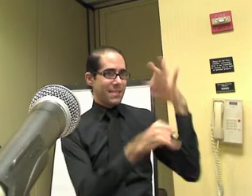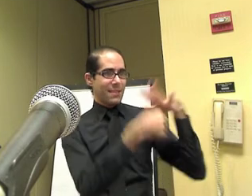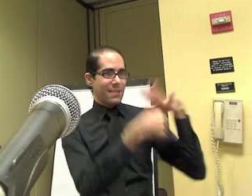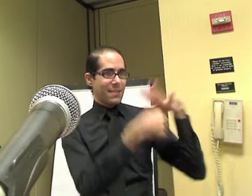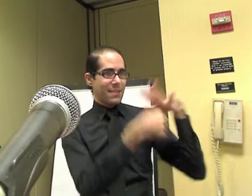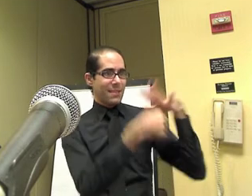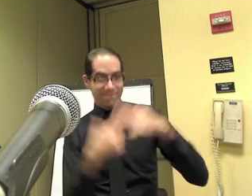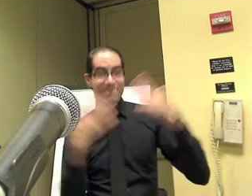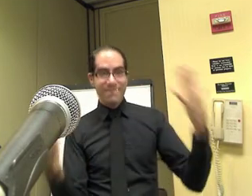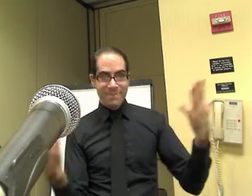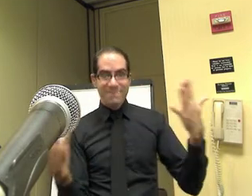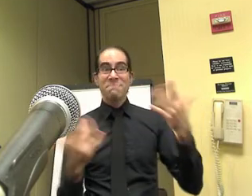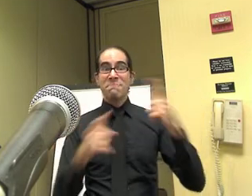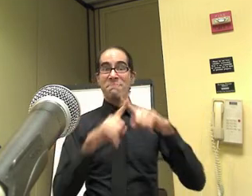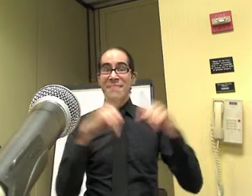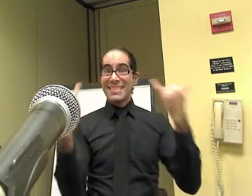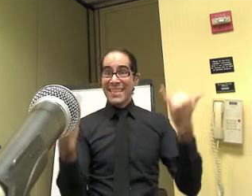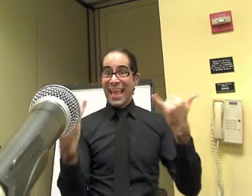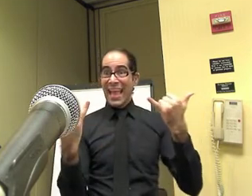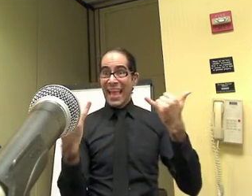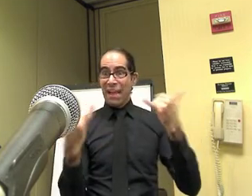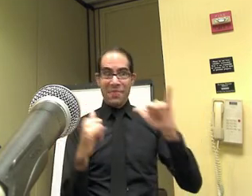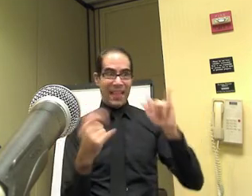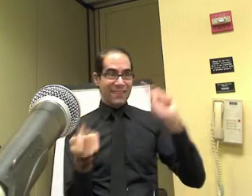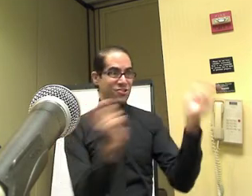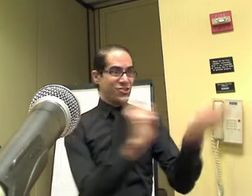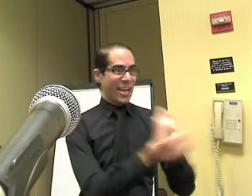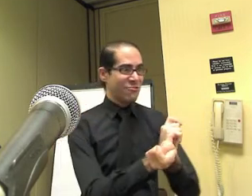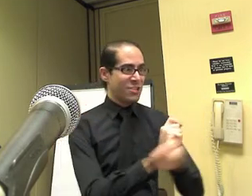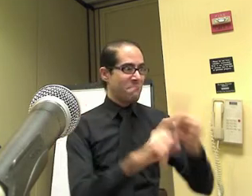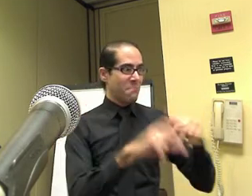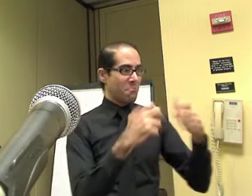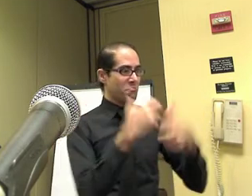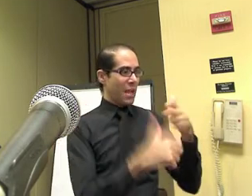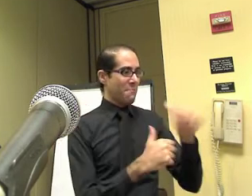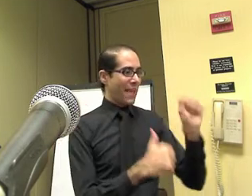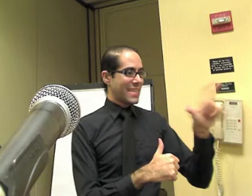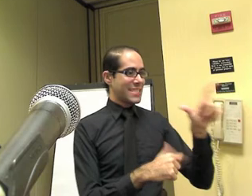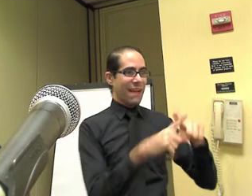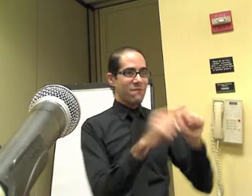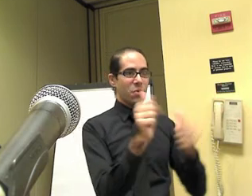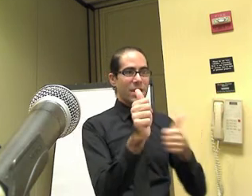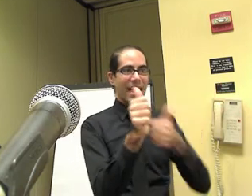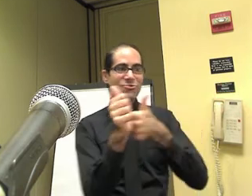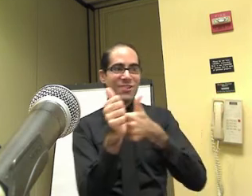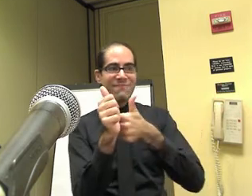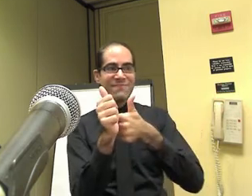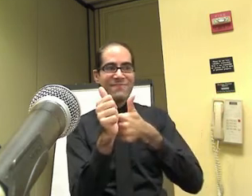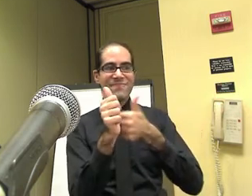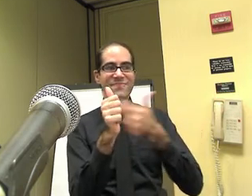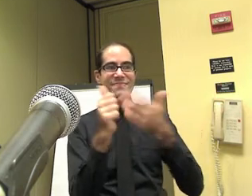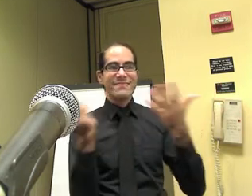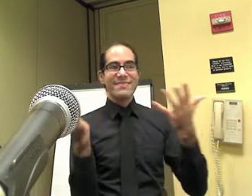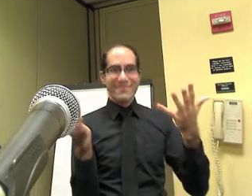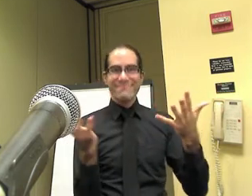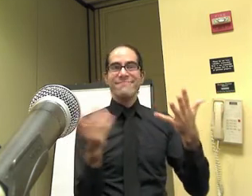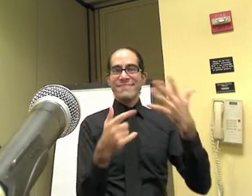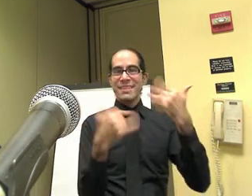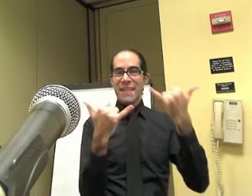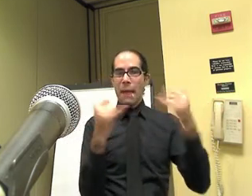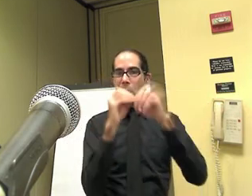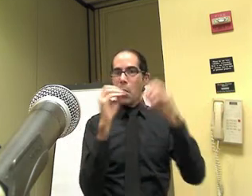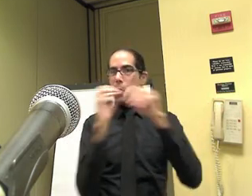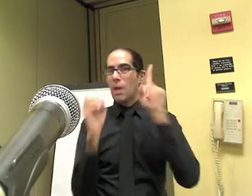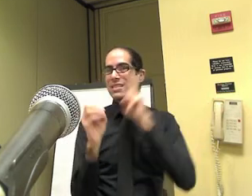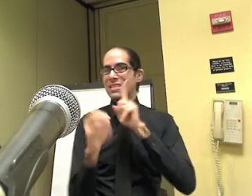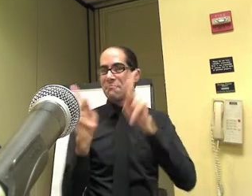education? It was quite limited because of the access to being able to understand the language. Now, after the